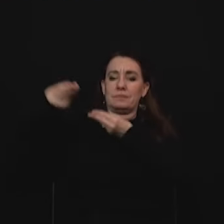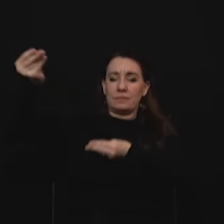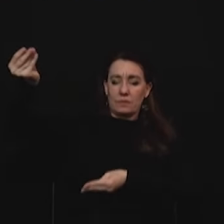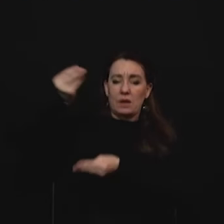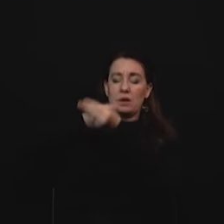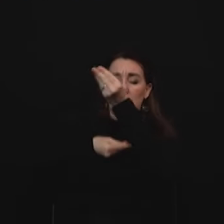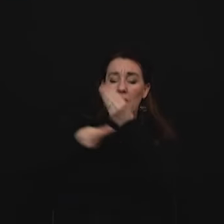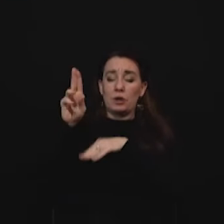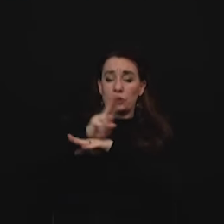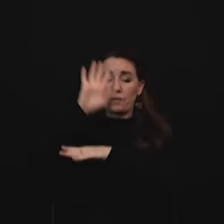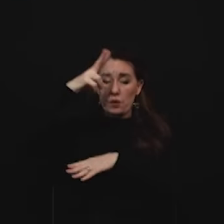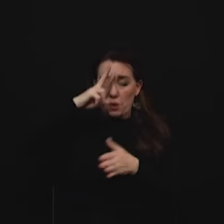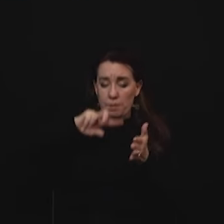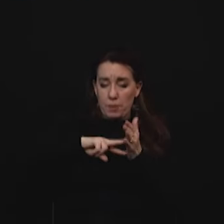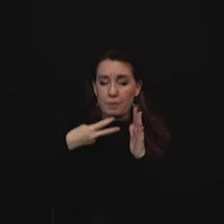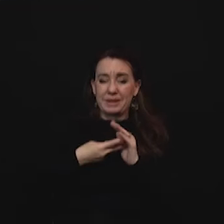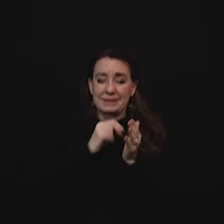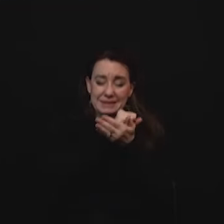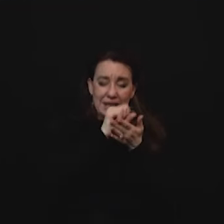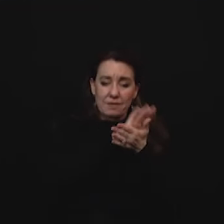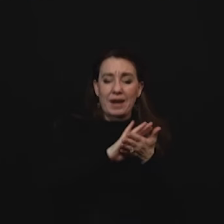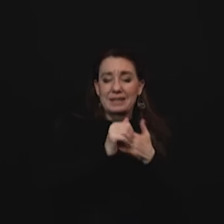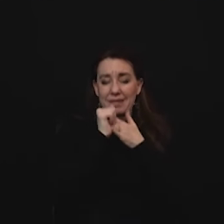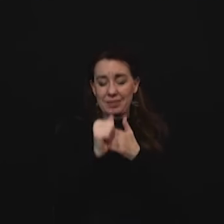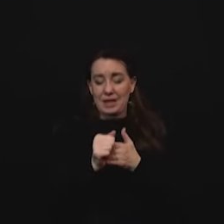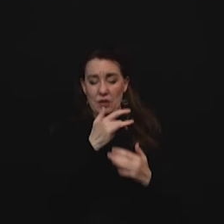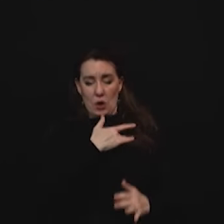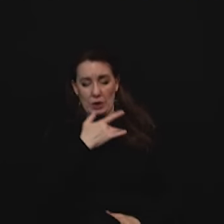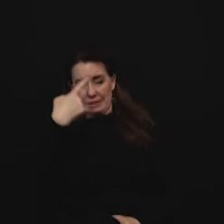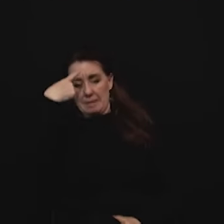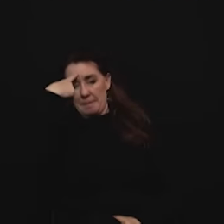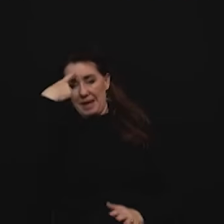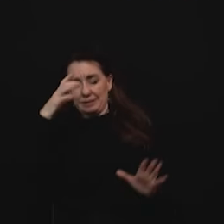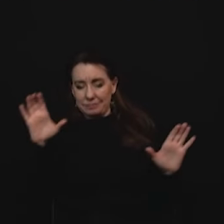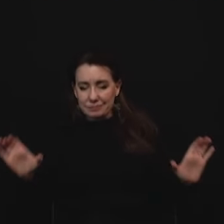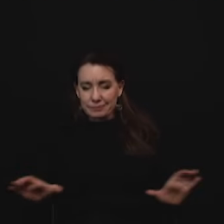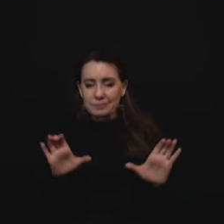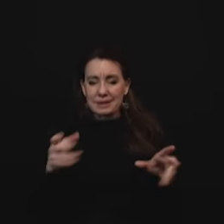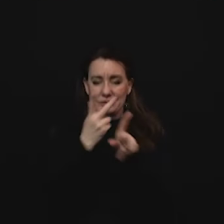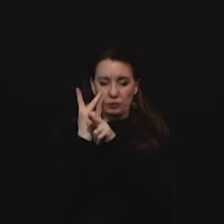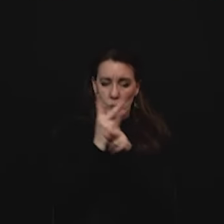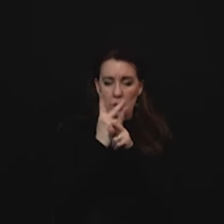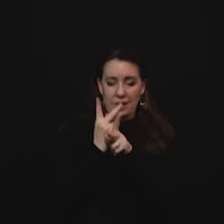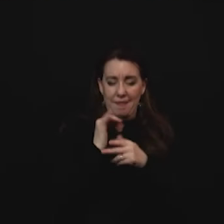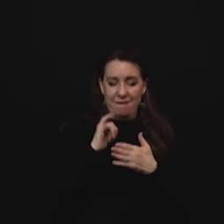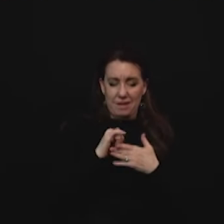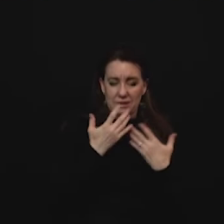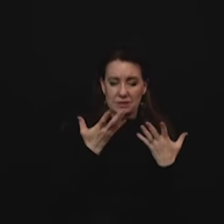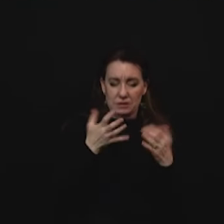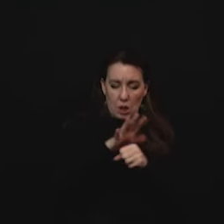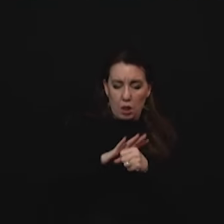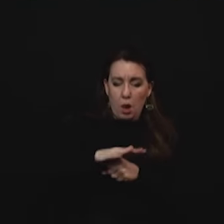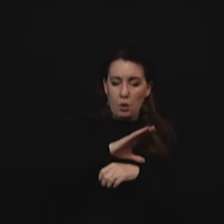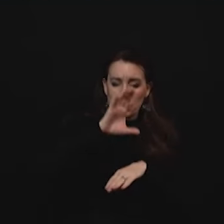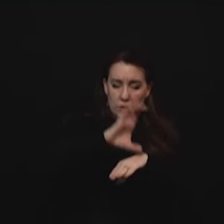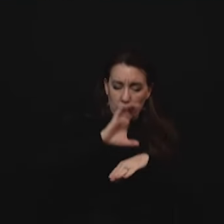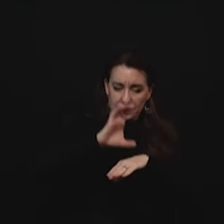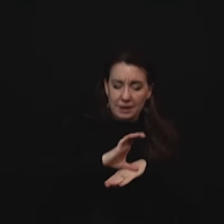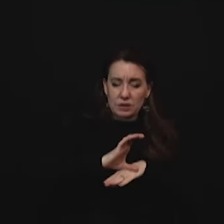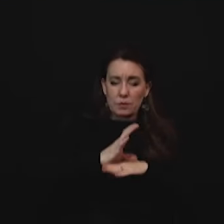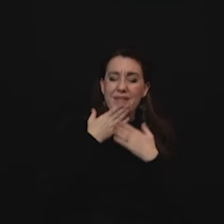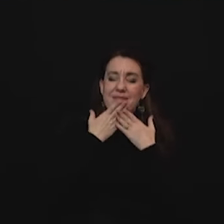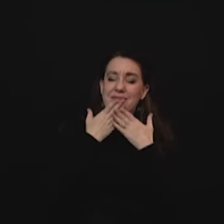purposes. Sanctify it, Lord. Lead the hearts and minds of those who are in charge of stewarding this on behalf of this local congregation. Lord, we thank you